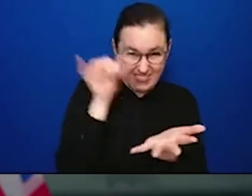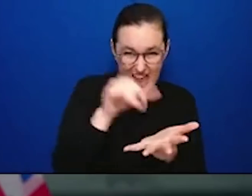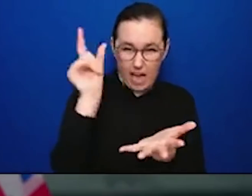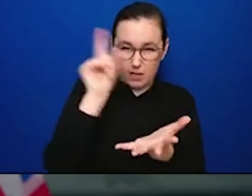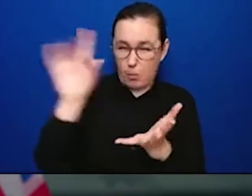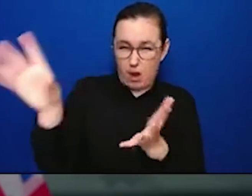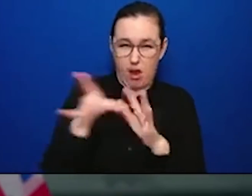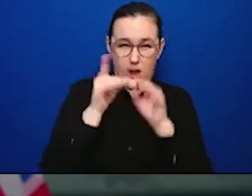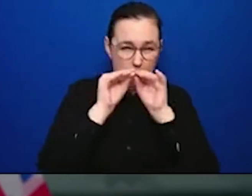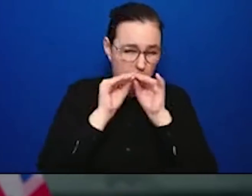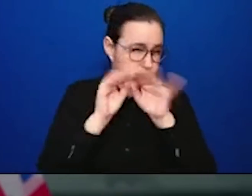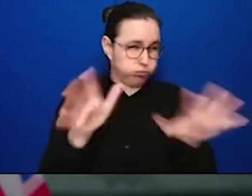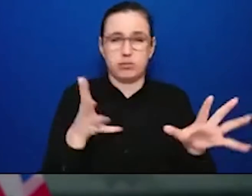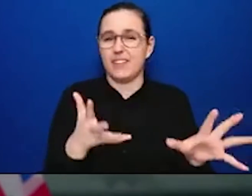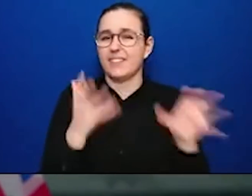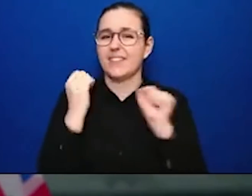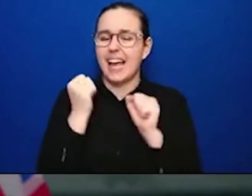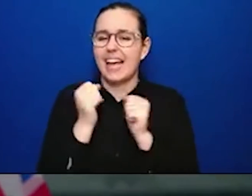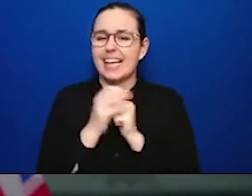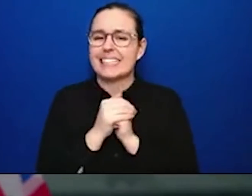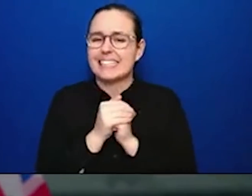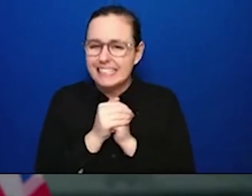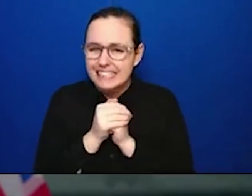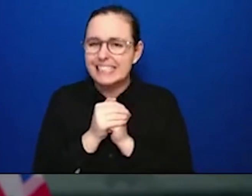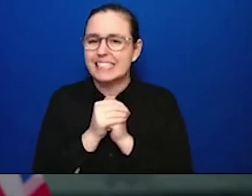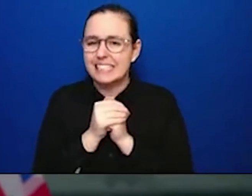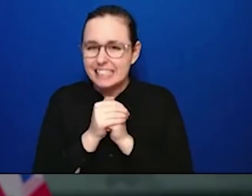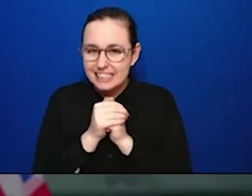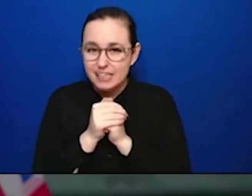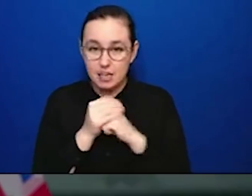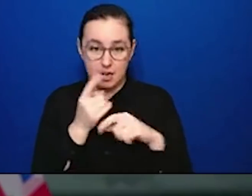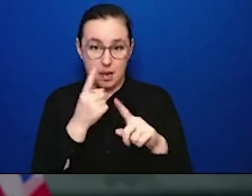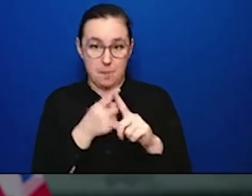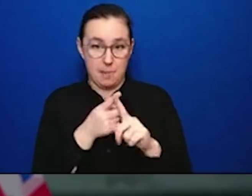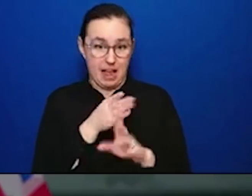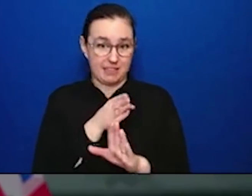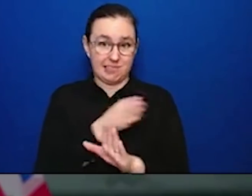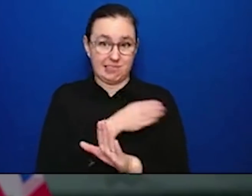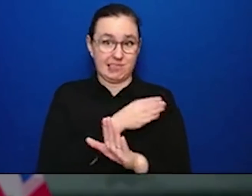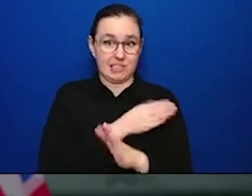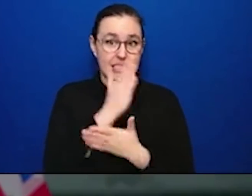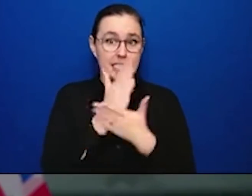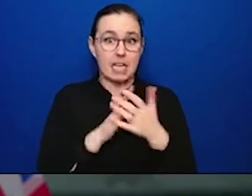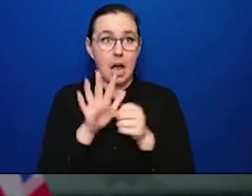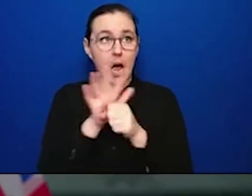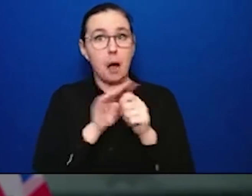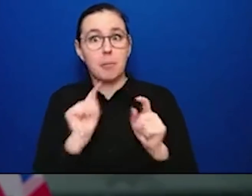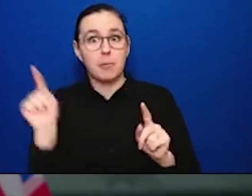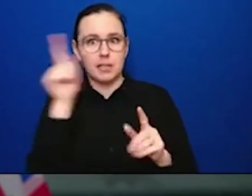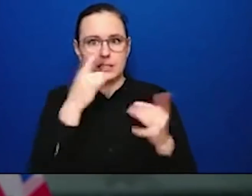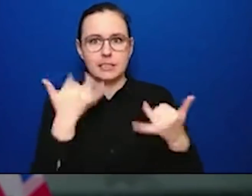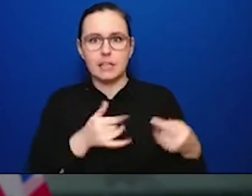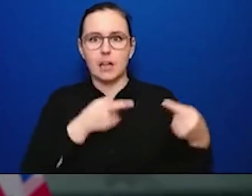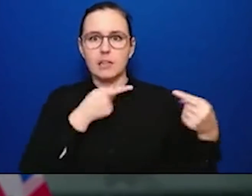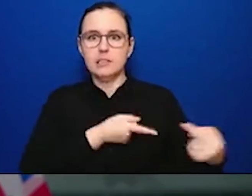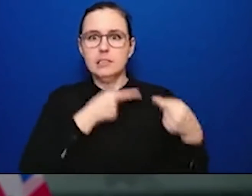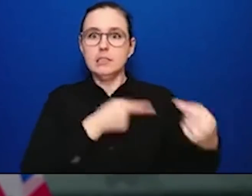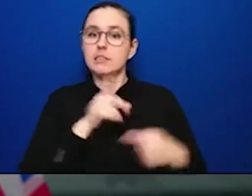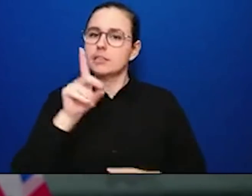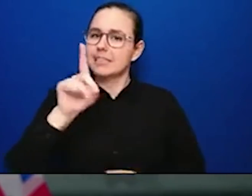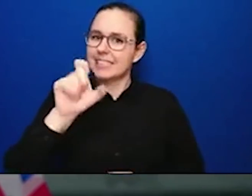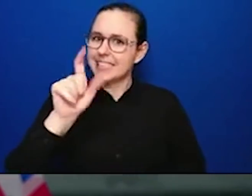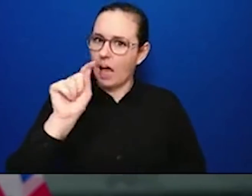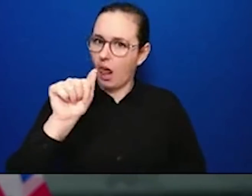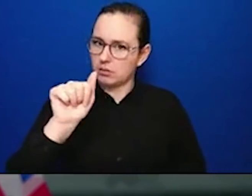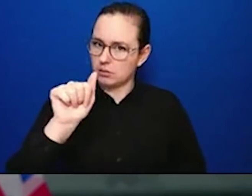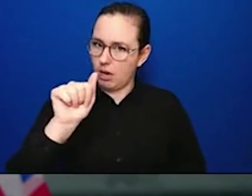coming off Delta, so we still had some very strong restrictions in place in some communities that were making a difference. So we were trying to find